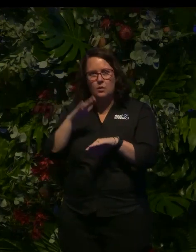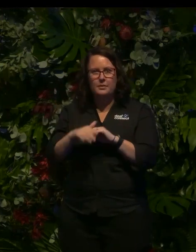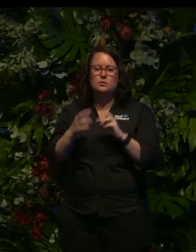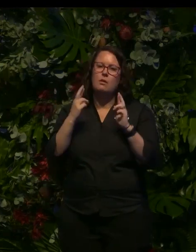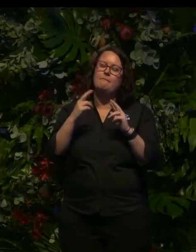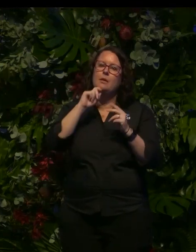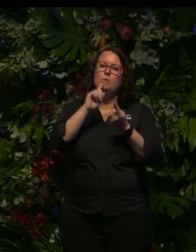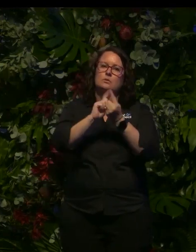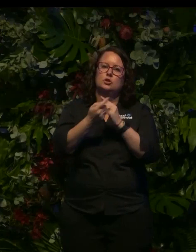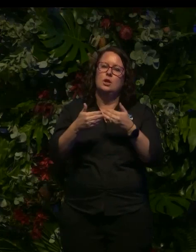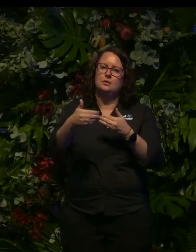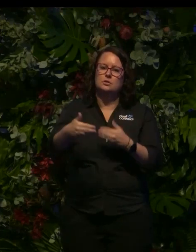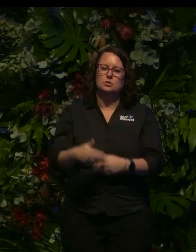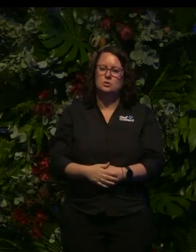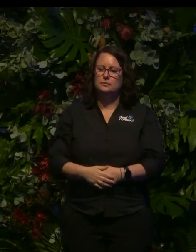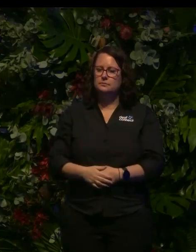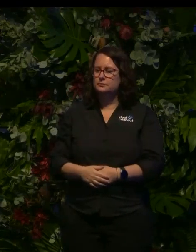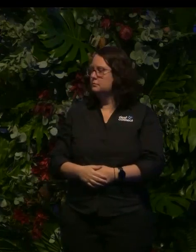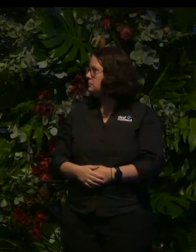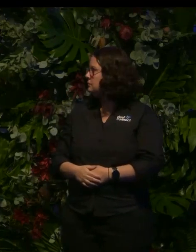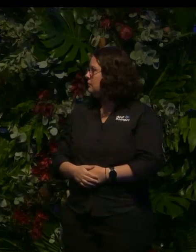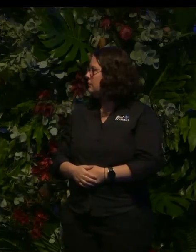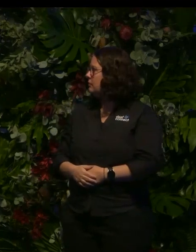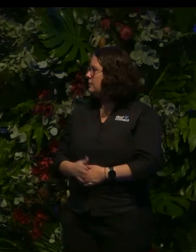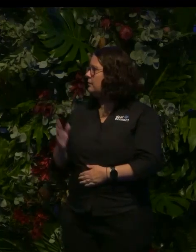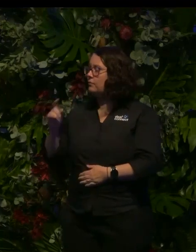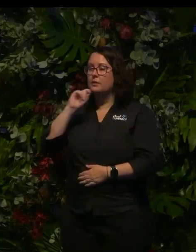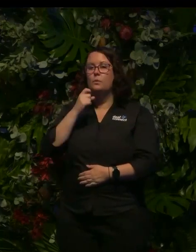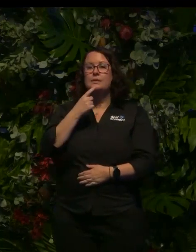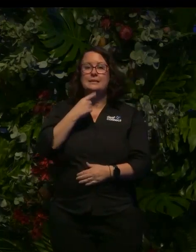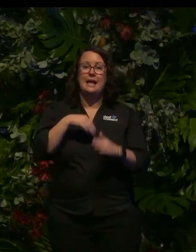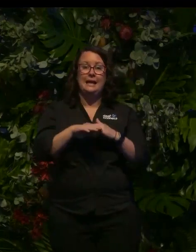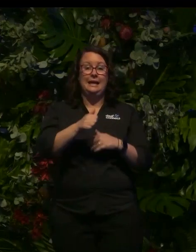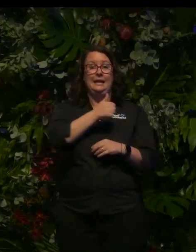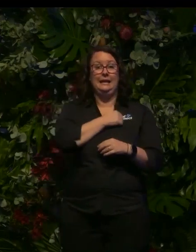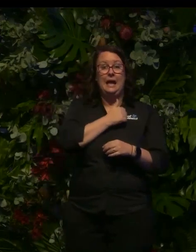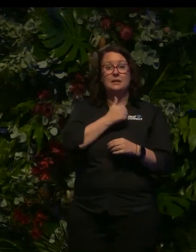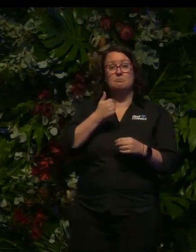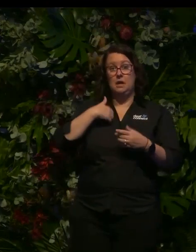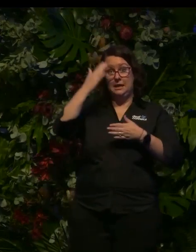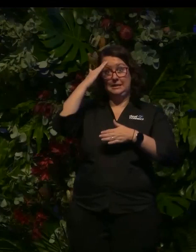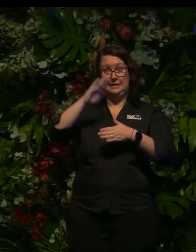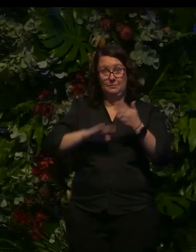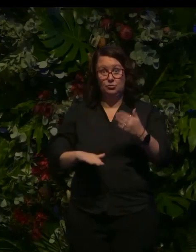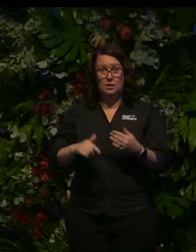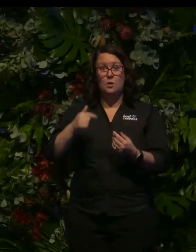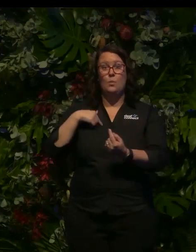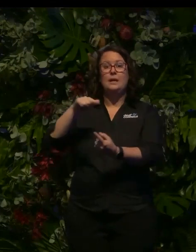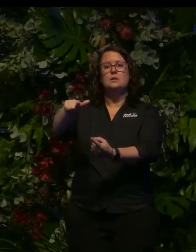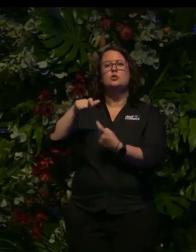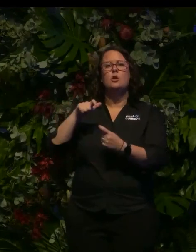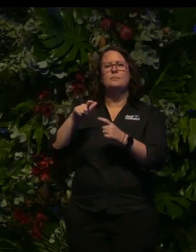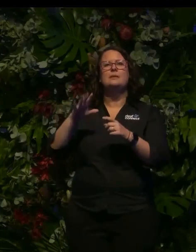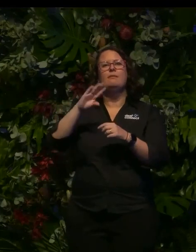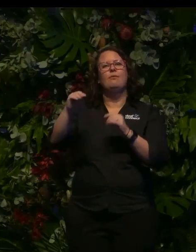change soon. Yeah. And 1 second, I will just say that in Canada, in my experience, we adopted from the foster